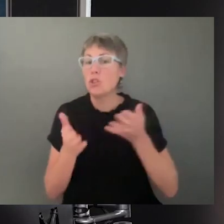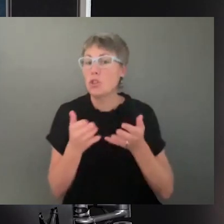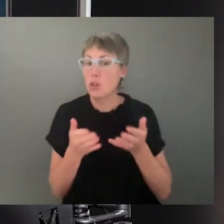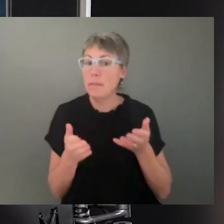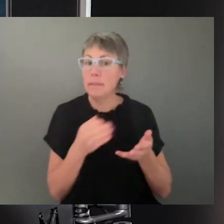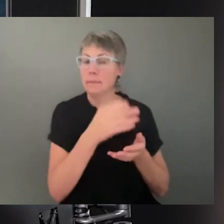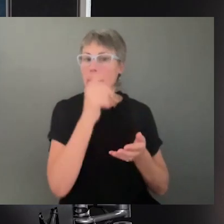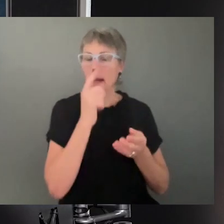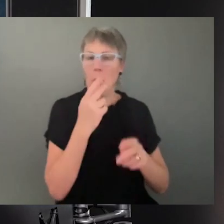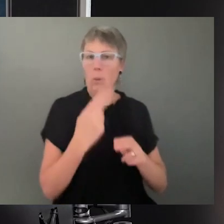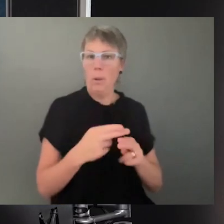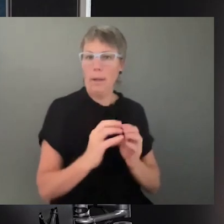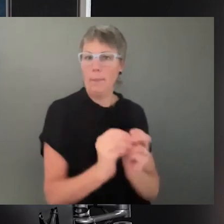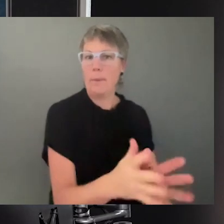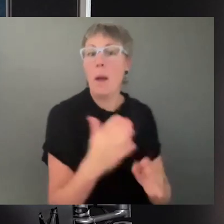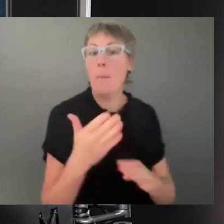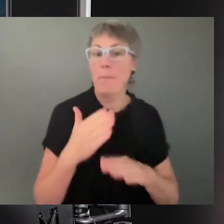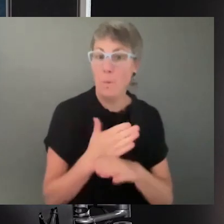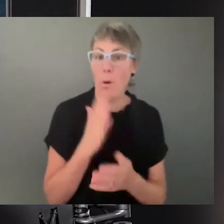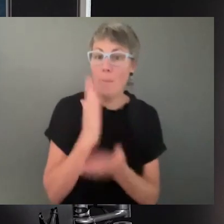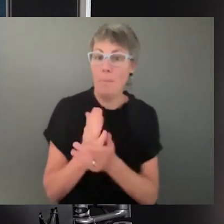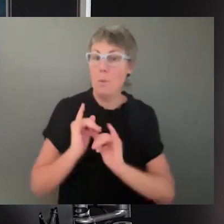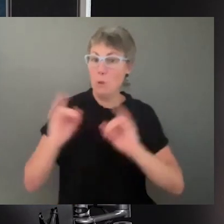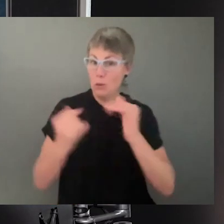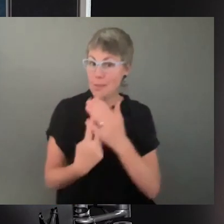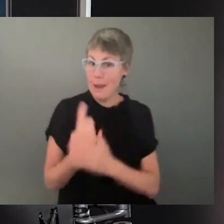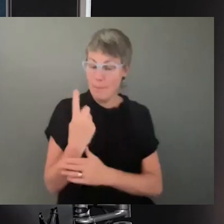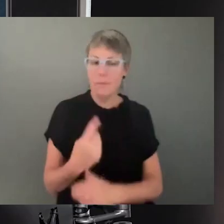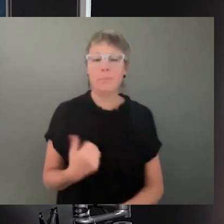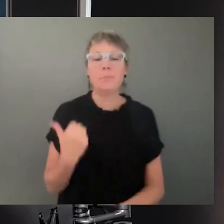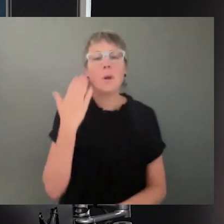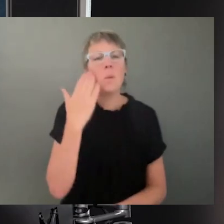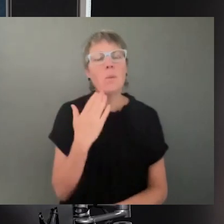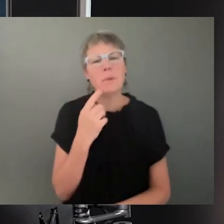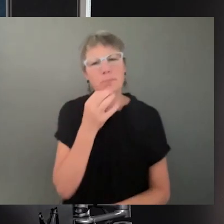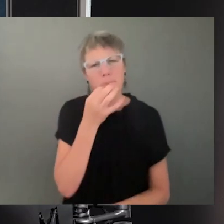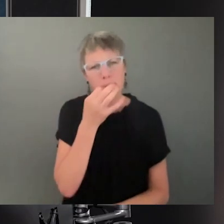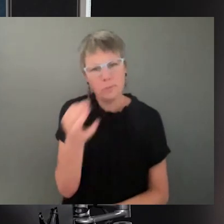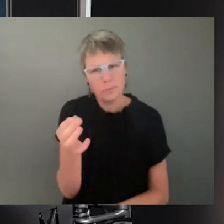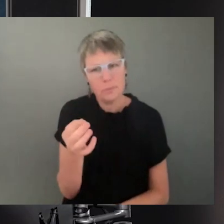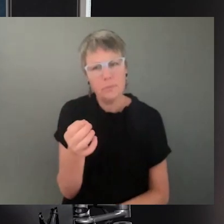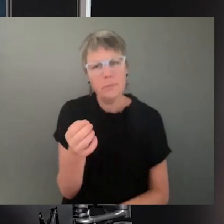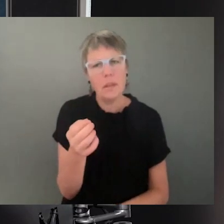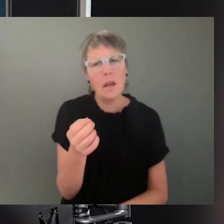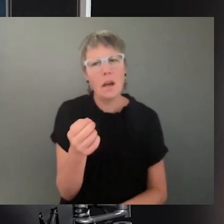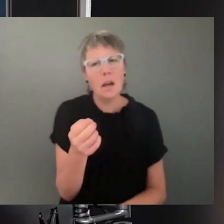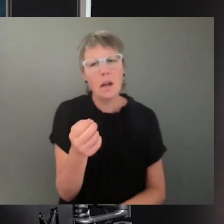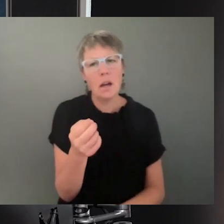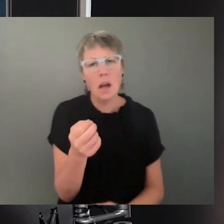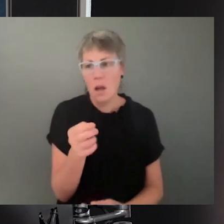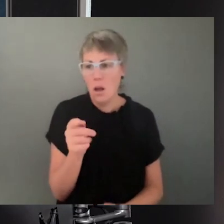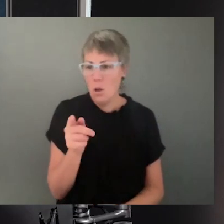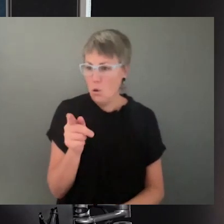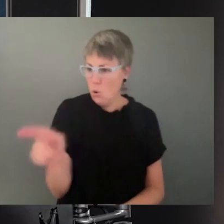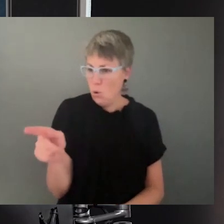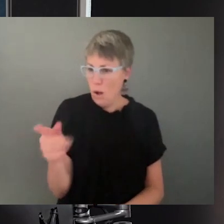of a disaster in your community. And just quickly, Michelle, is there a resource that you would like to point people to make sure that